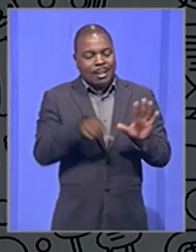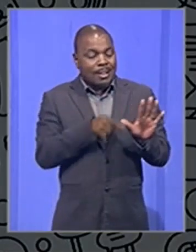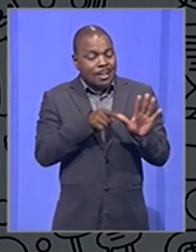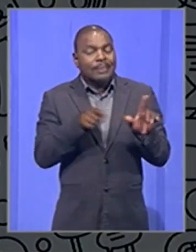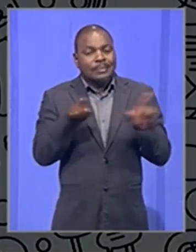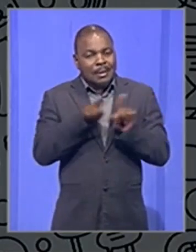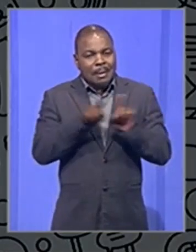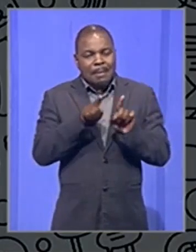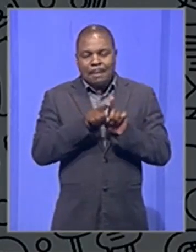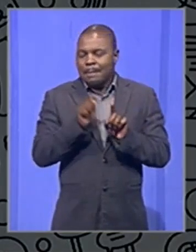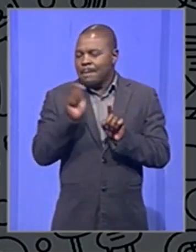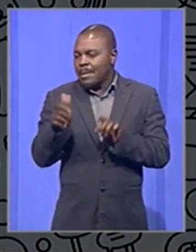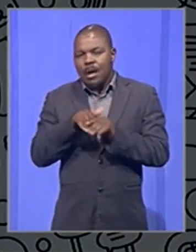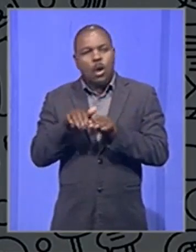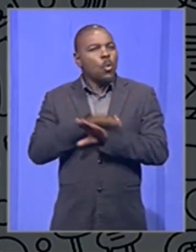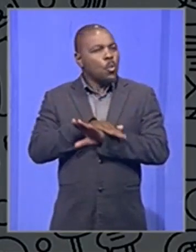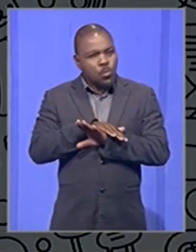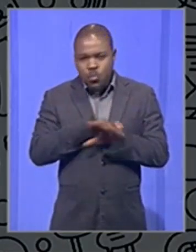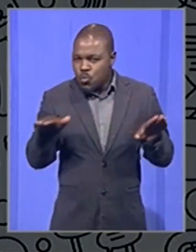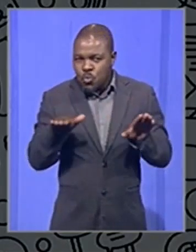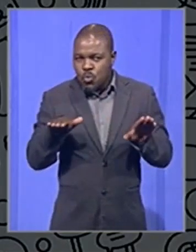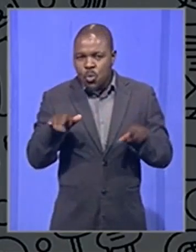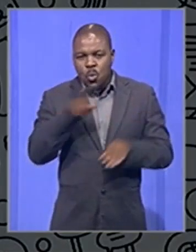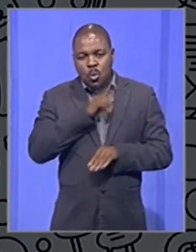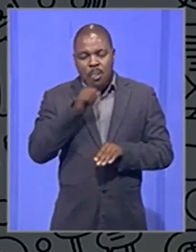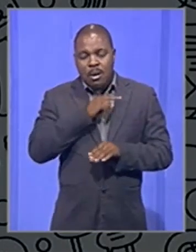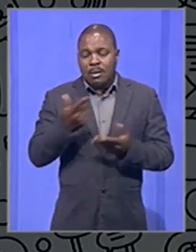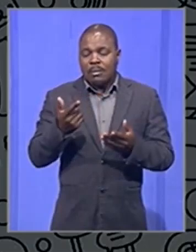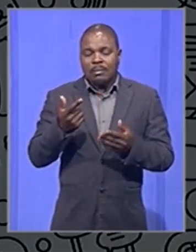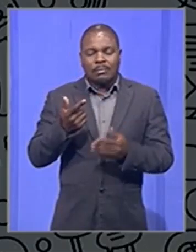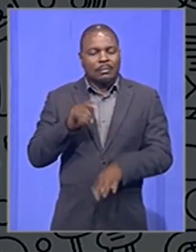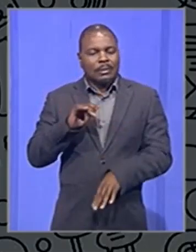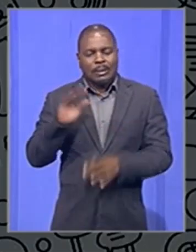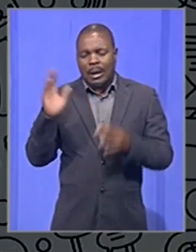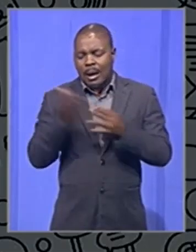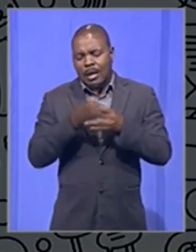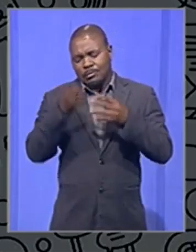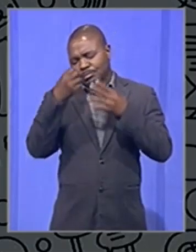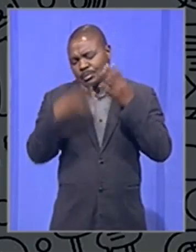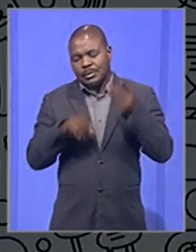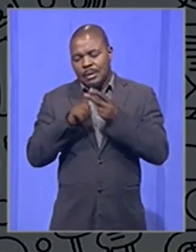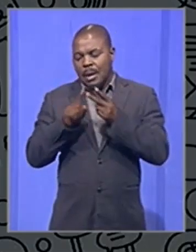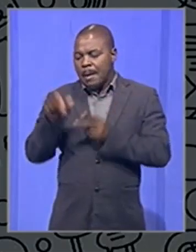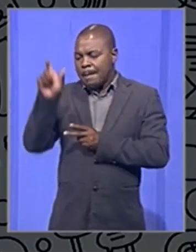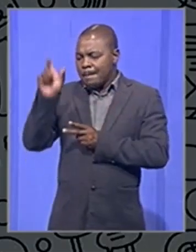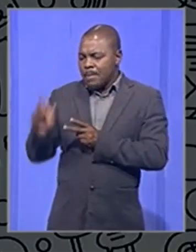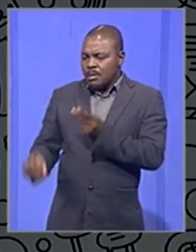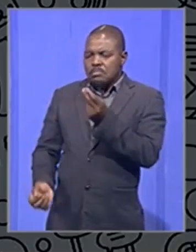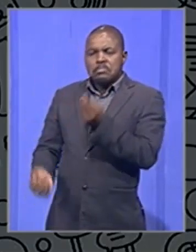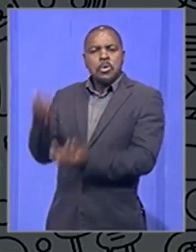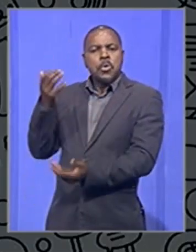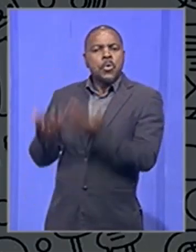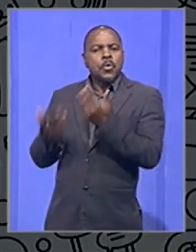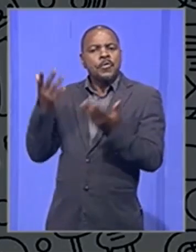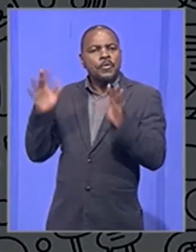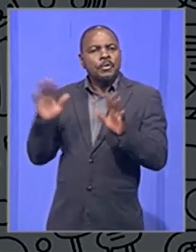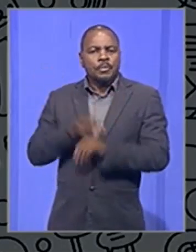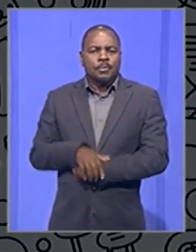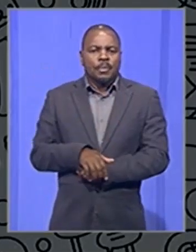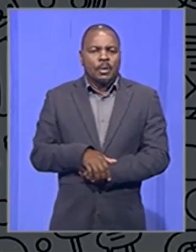bona a ba tshwanna o kreya bail batho ba ile melato e mentši ebile modima mo ho fishitswe ngwana motho lomo batho bang